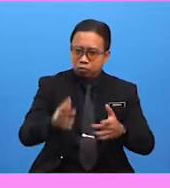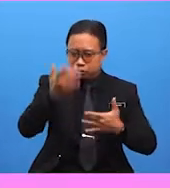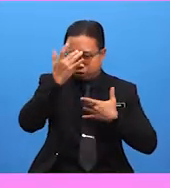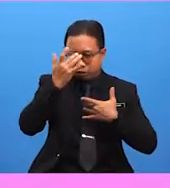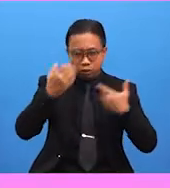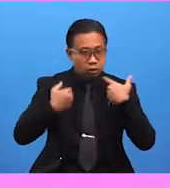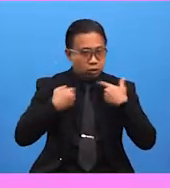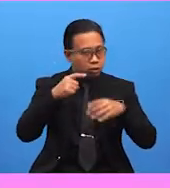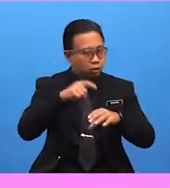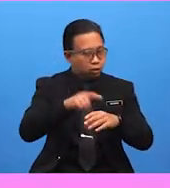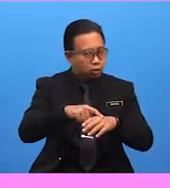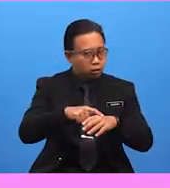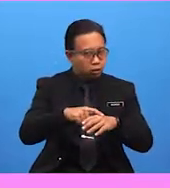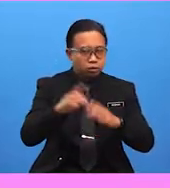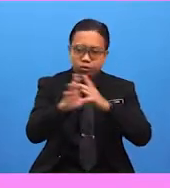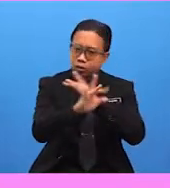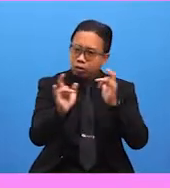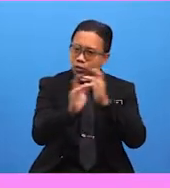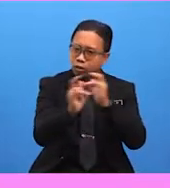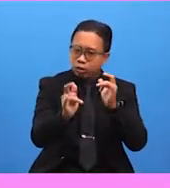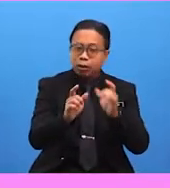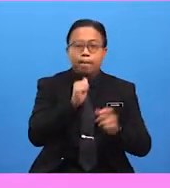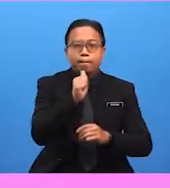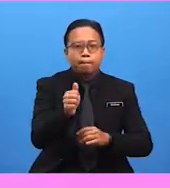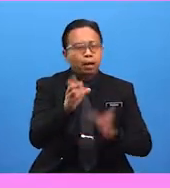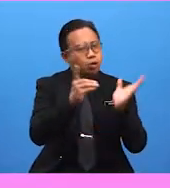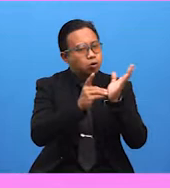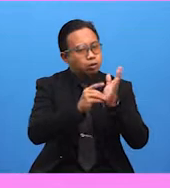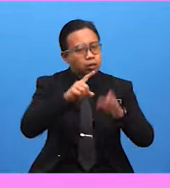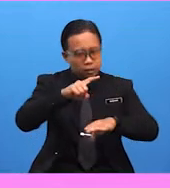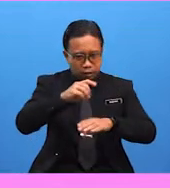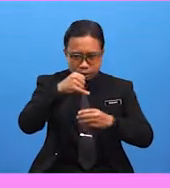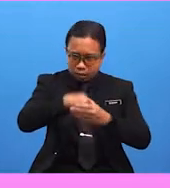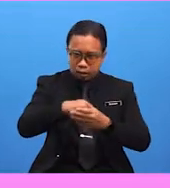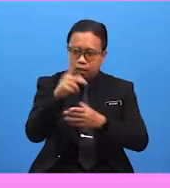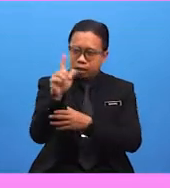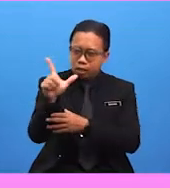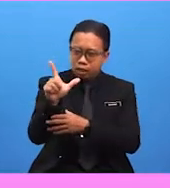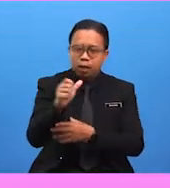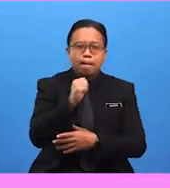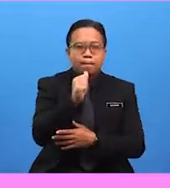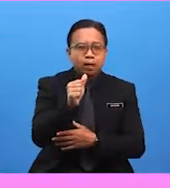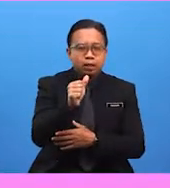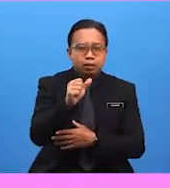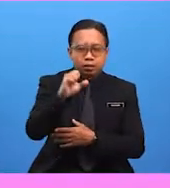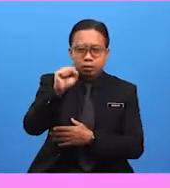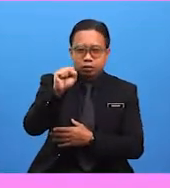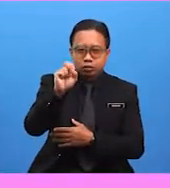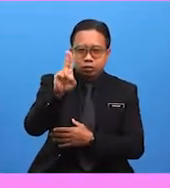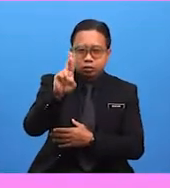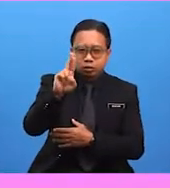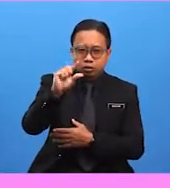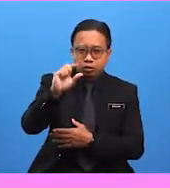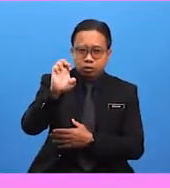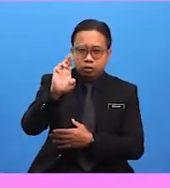specialist doctor is in Kuala Lumpur, the surgery can still be performed remotely.